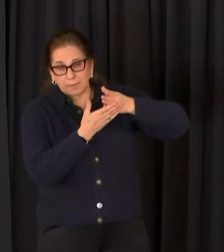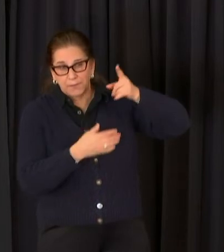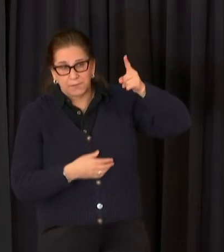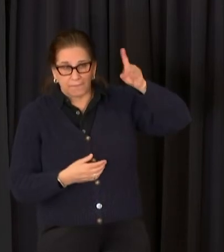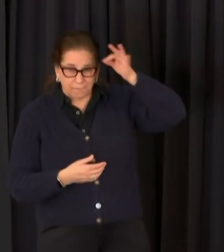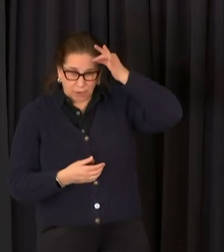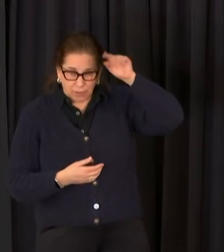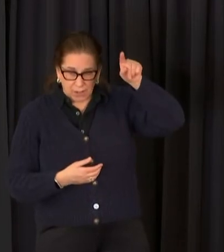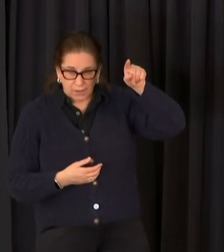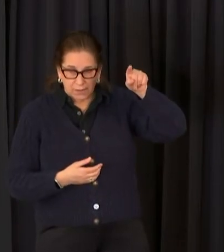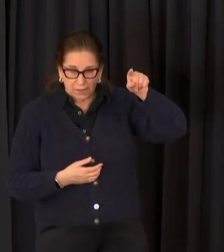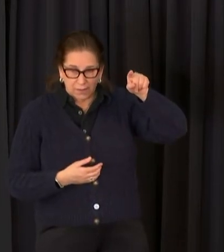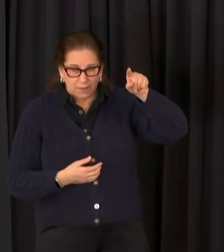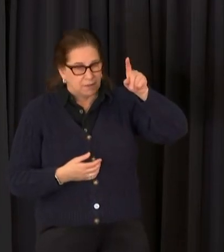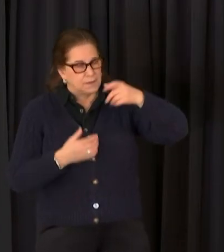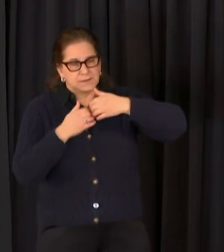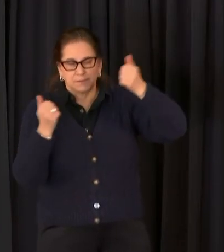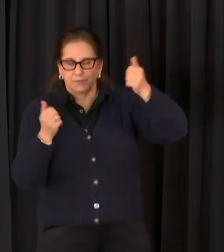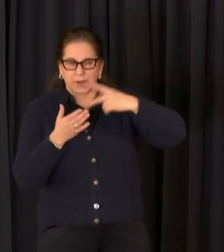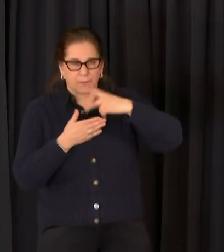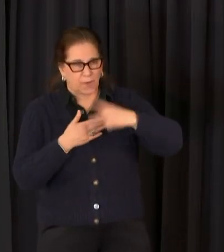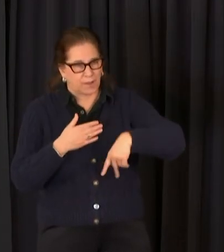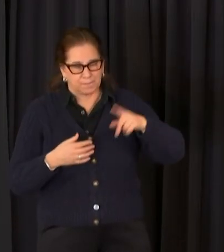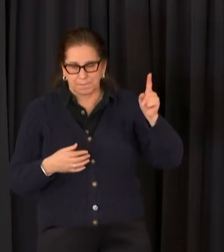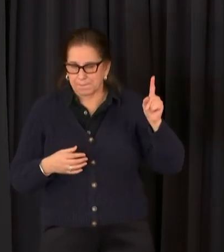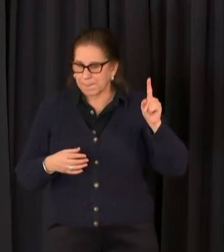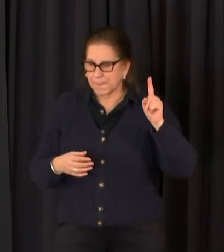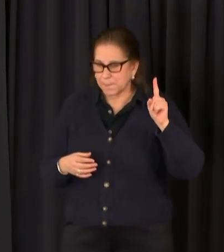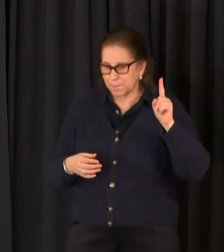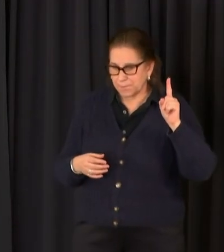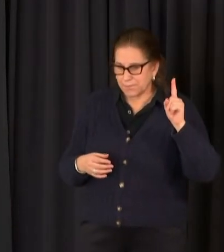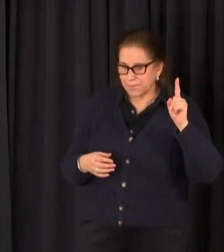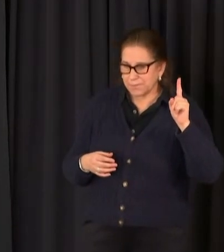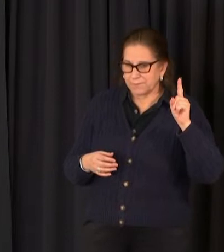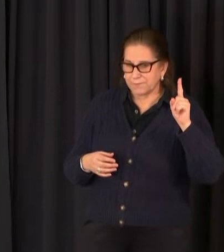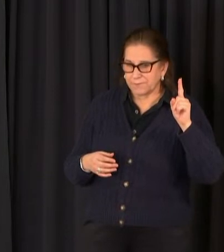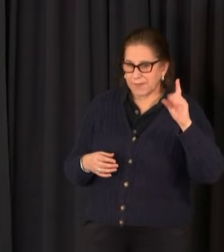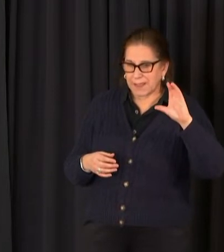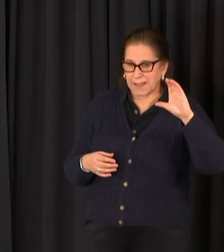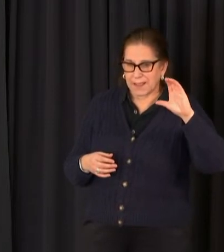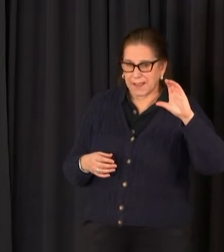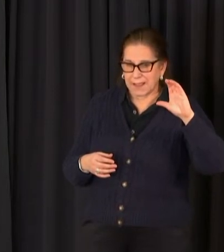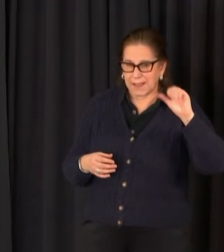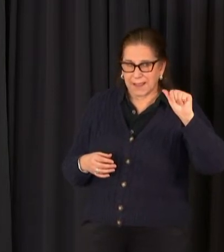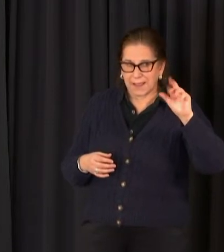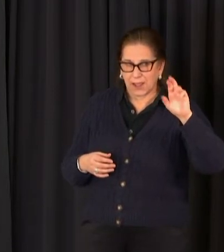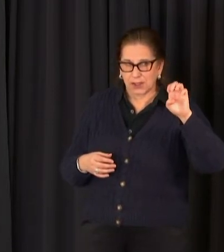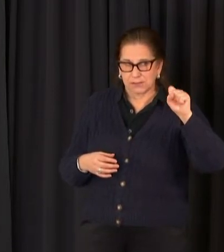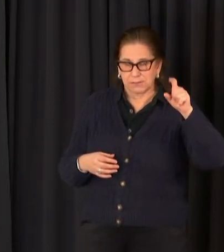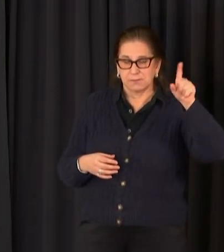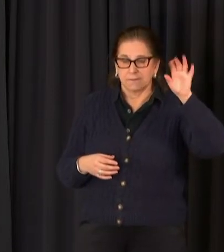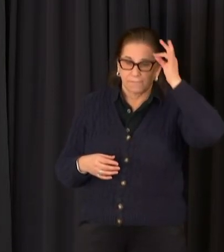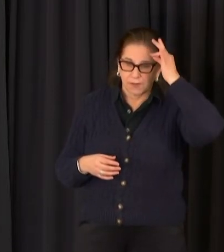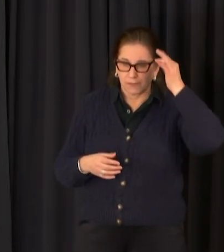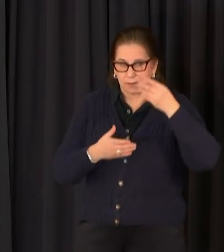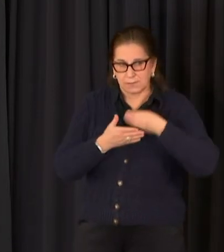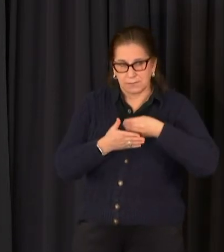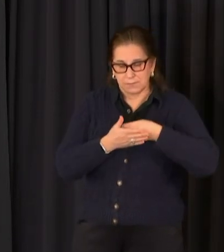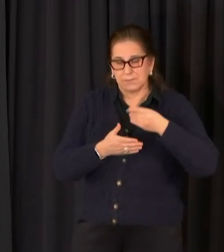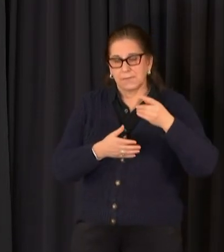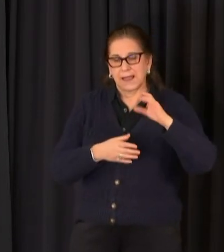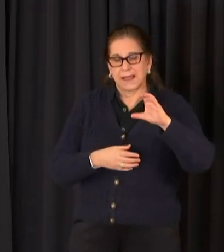here, or? Yes, so through the CARES Assistance Act, it was authorized